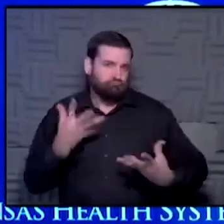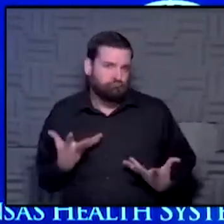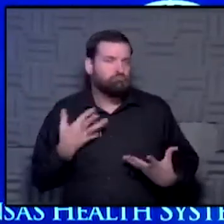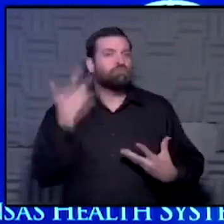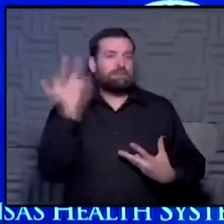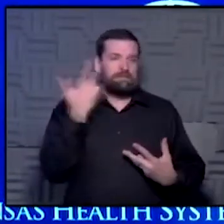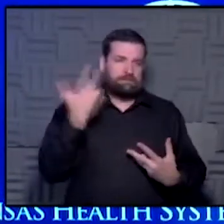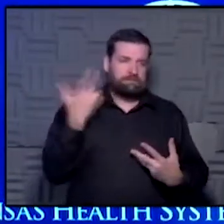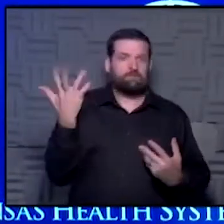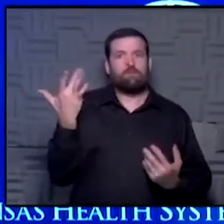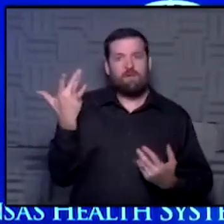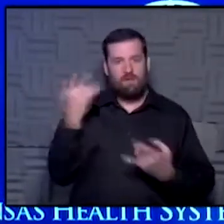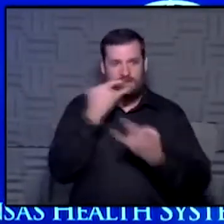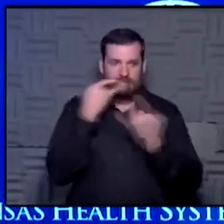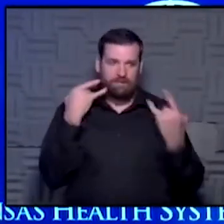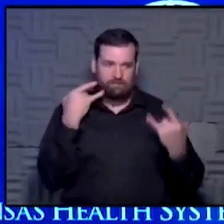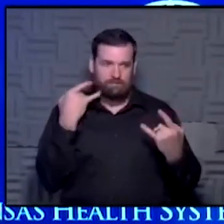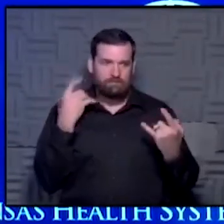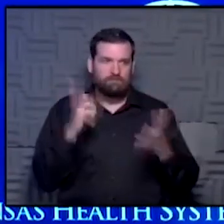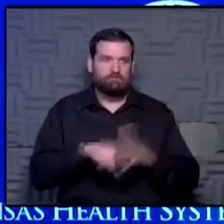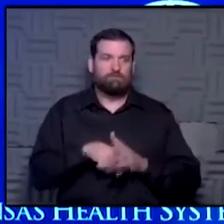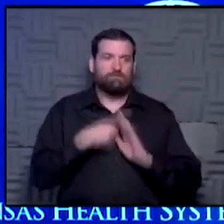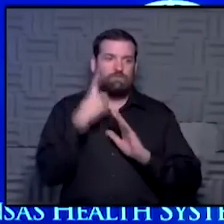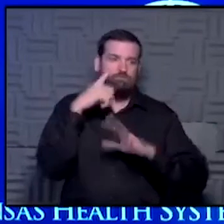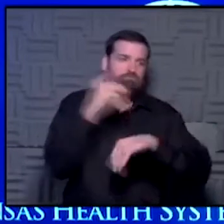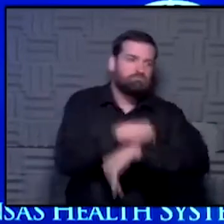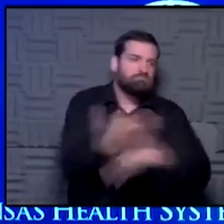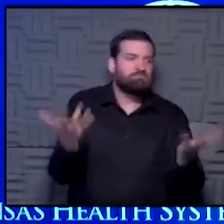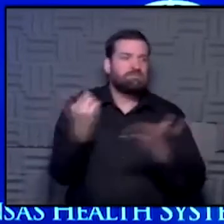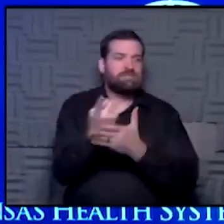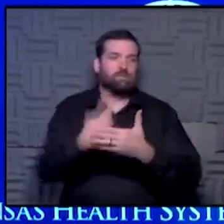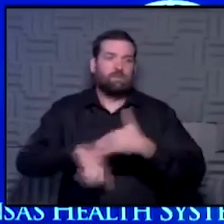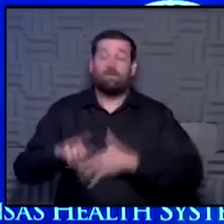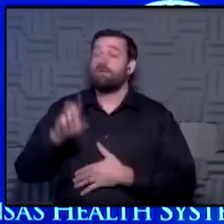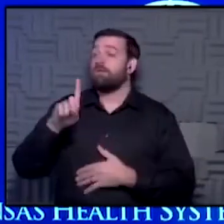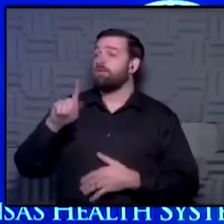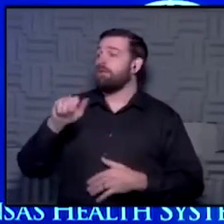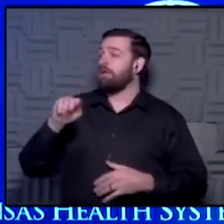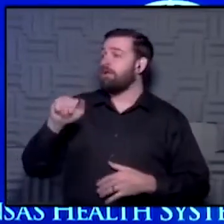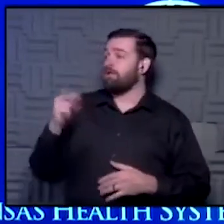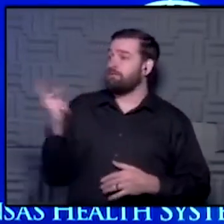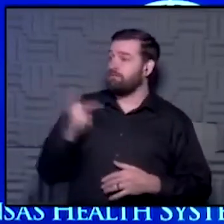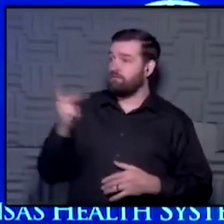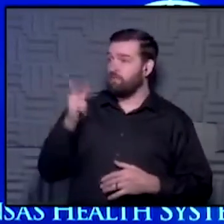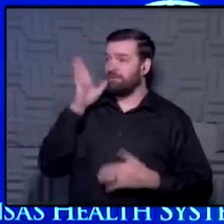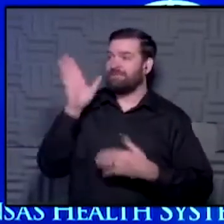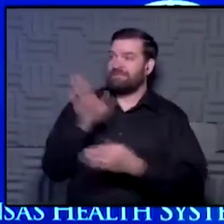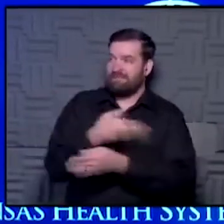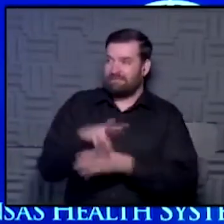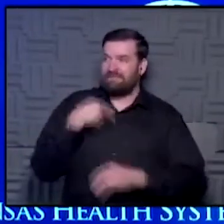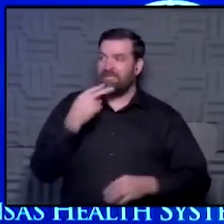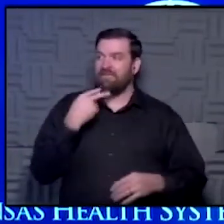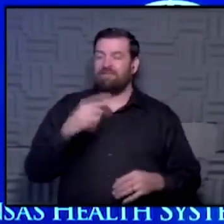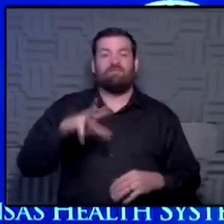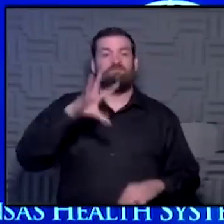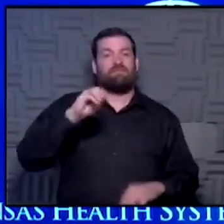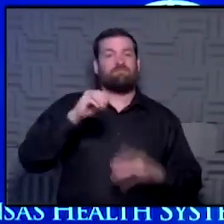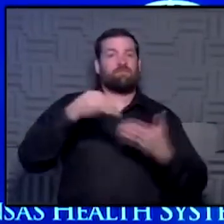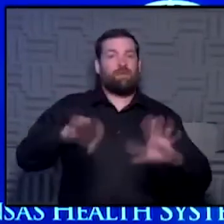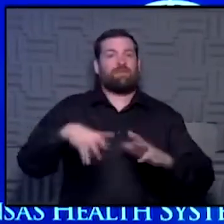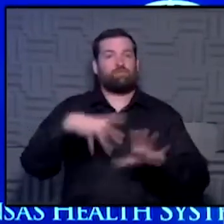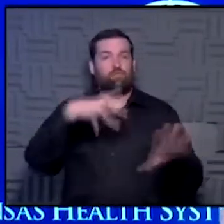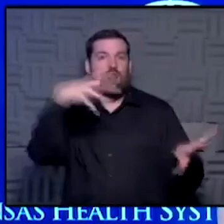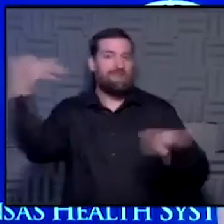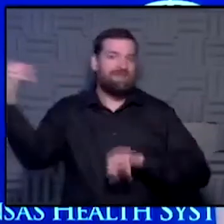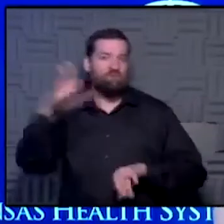you've got for wearing a mask. We're going to start putting them out there next week, and Dana and I are going to sing to the tune of 50 Ways to Leave